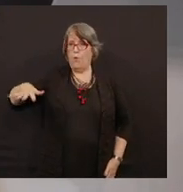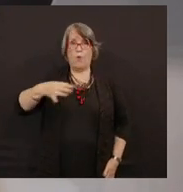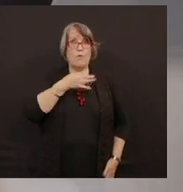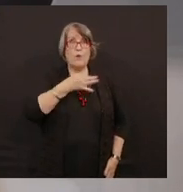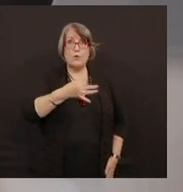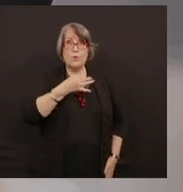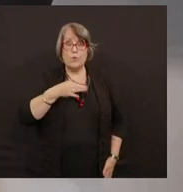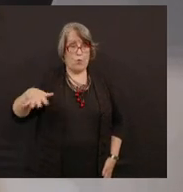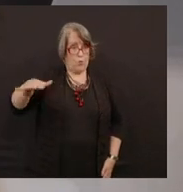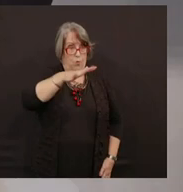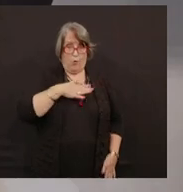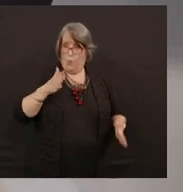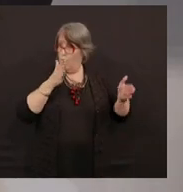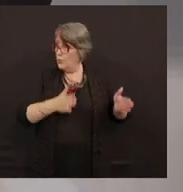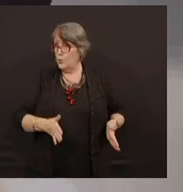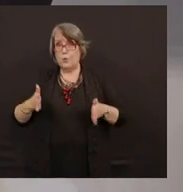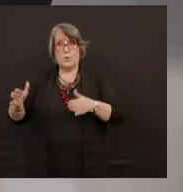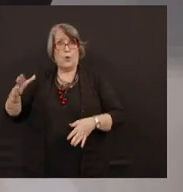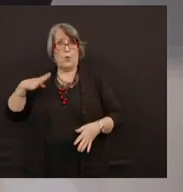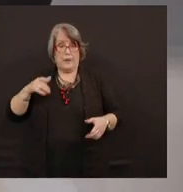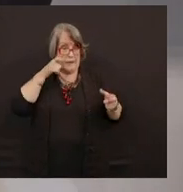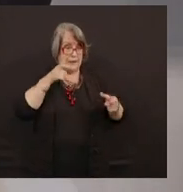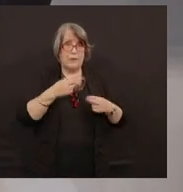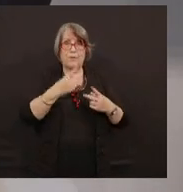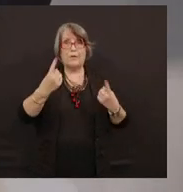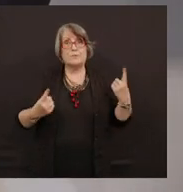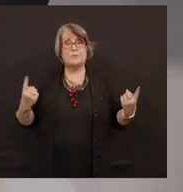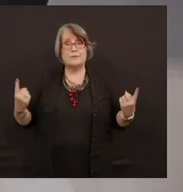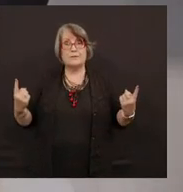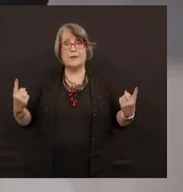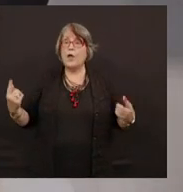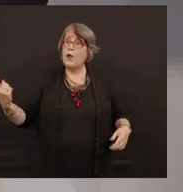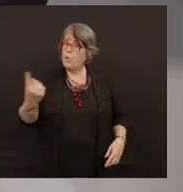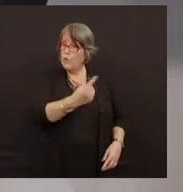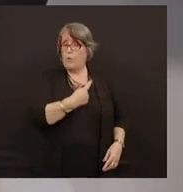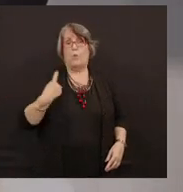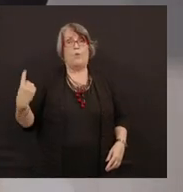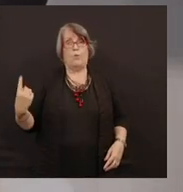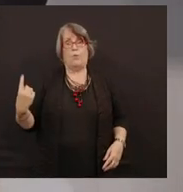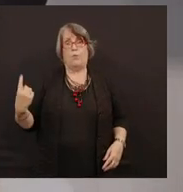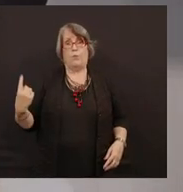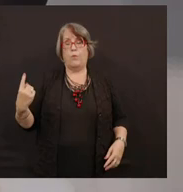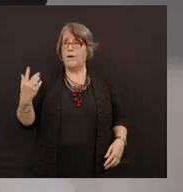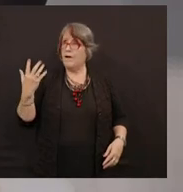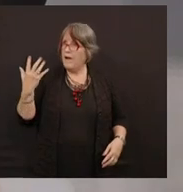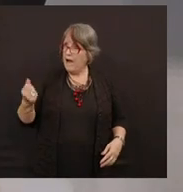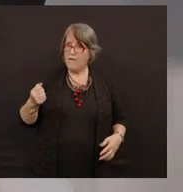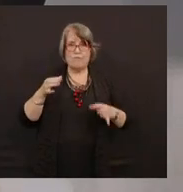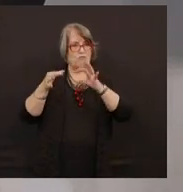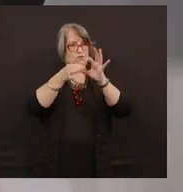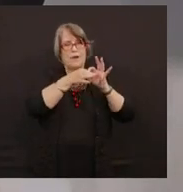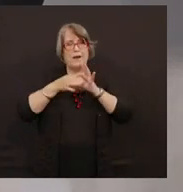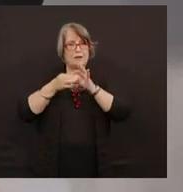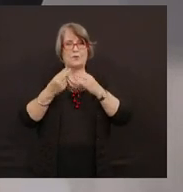vulnerable, we're all human, we all need to care for each other, and we all need to have those